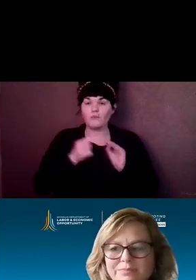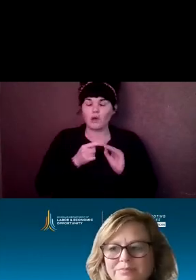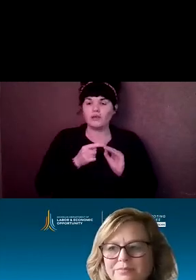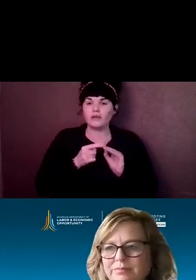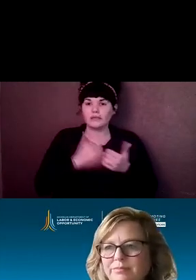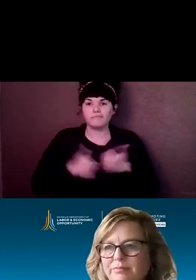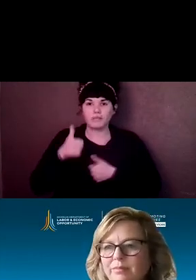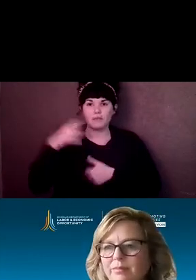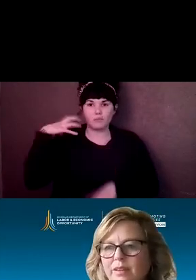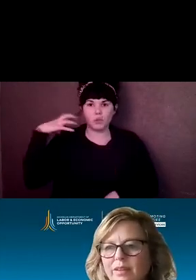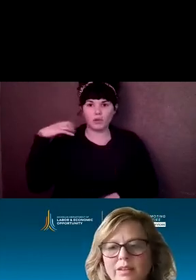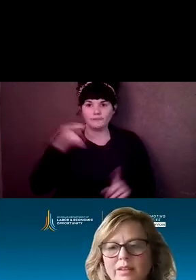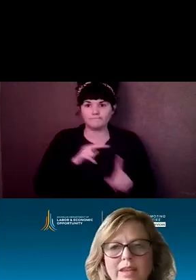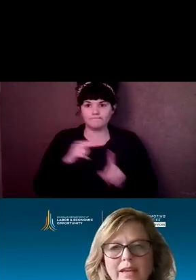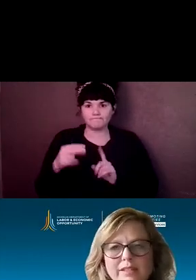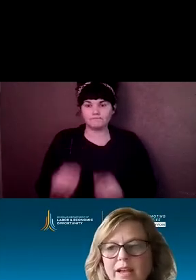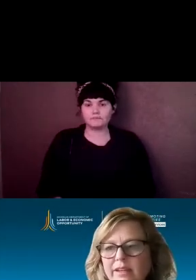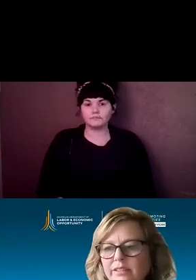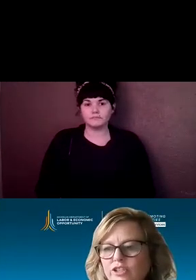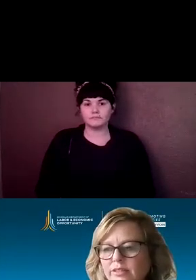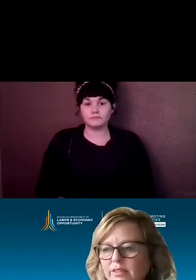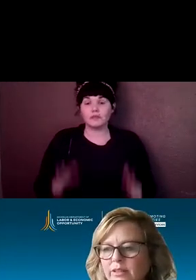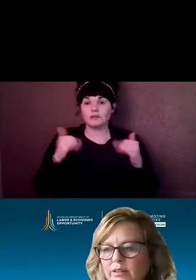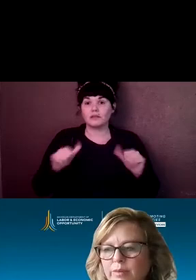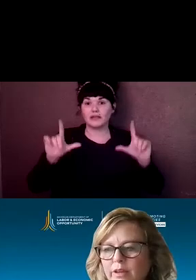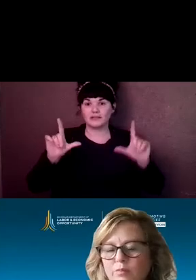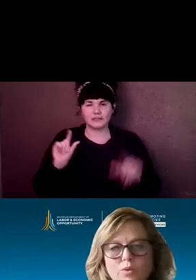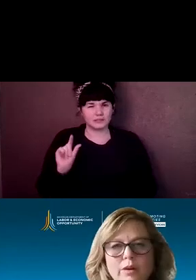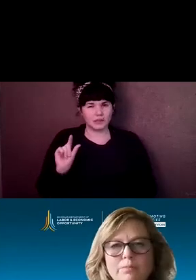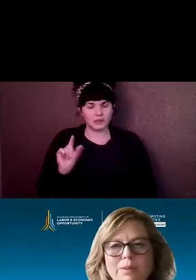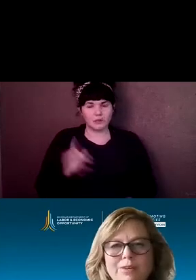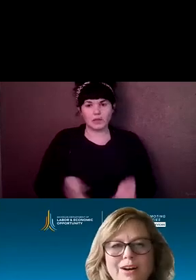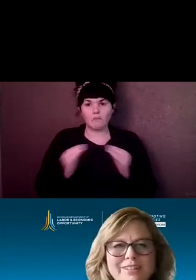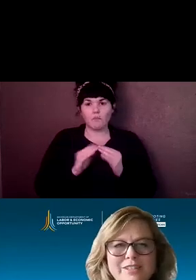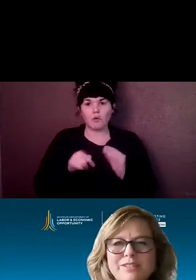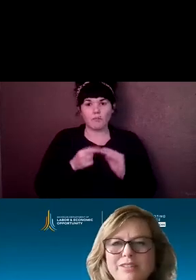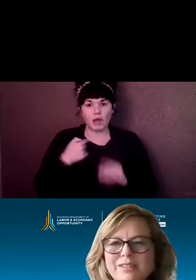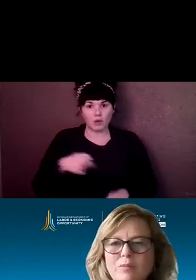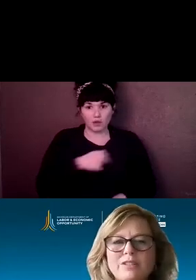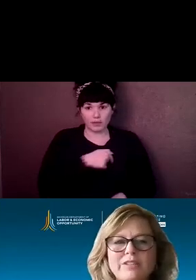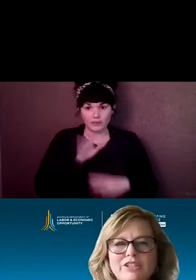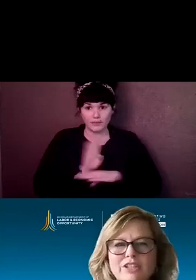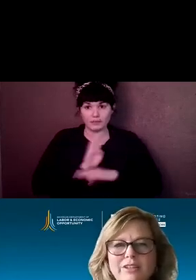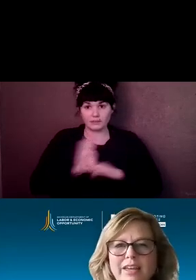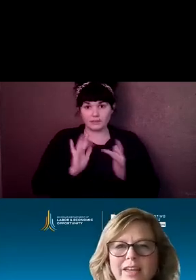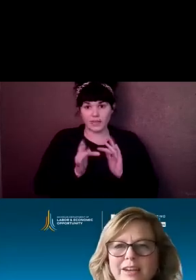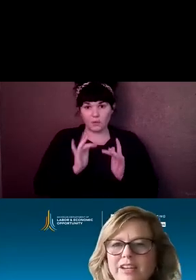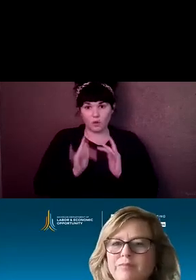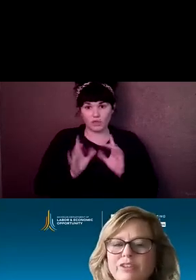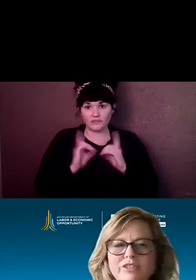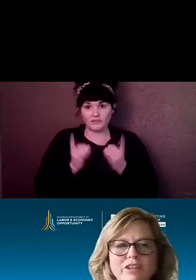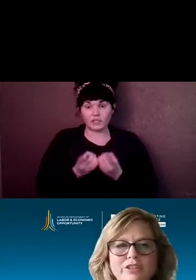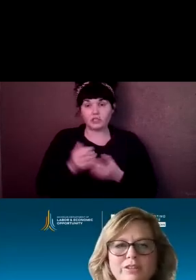saying. The next slide is just a little bit more about us, Business Network Division, in